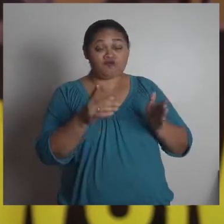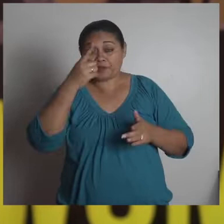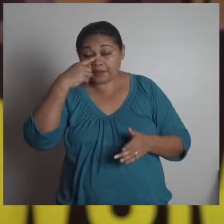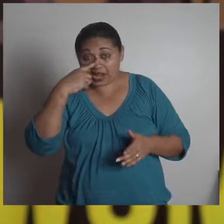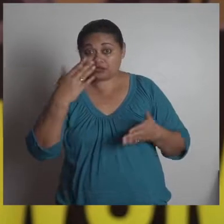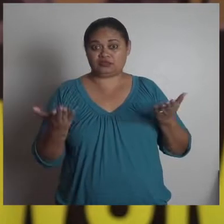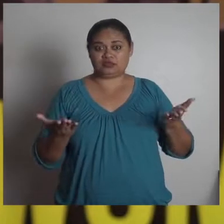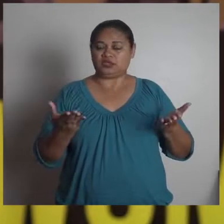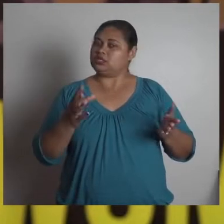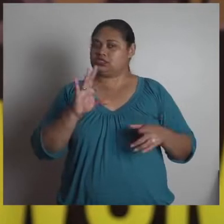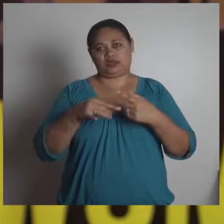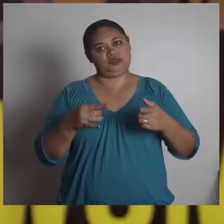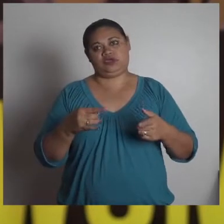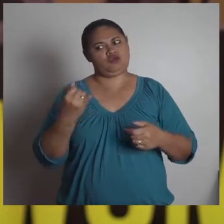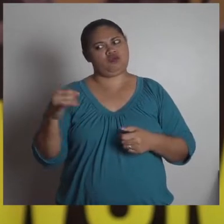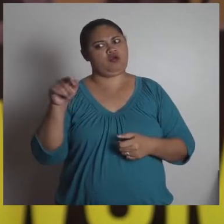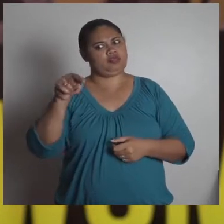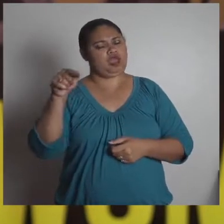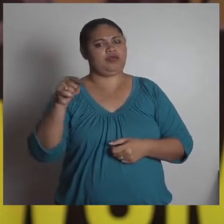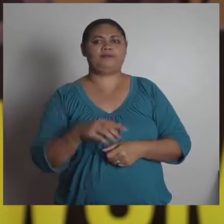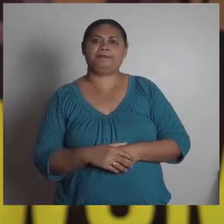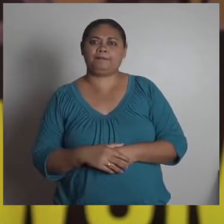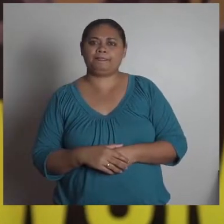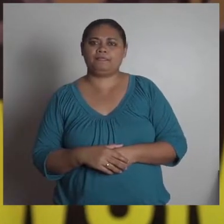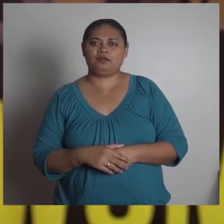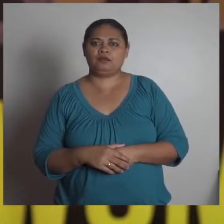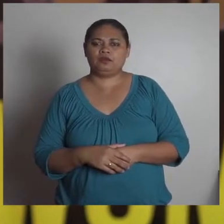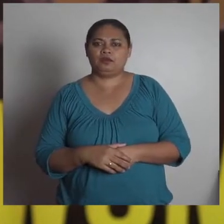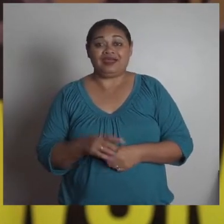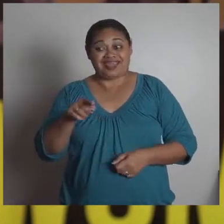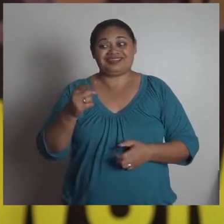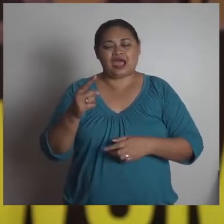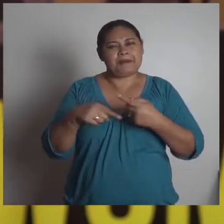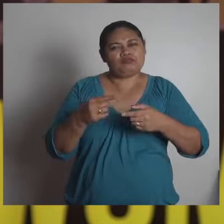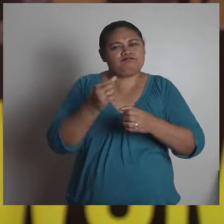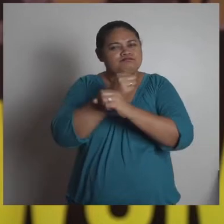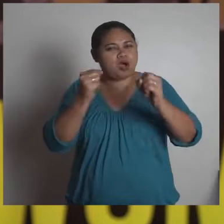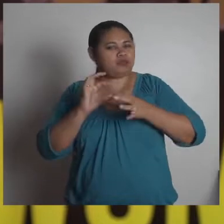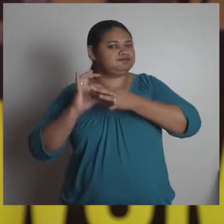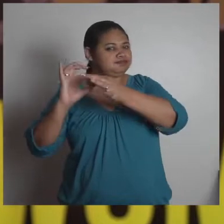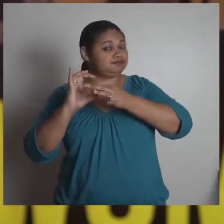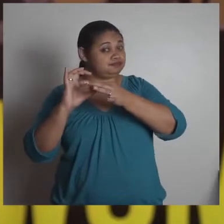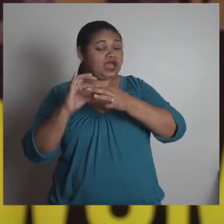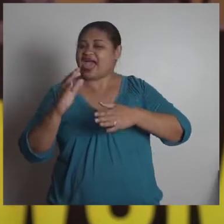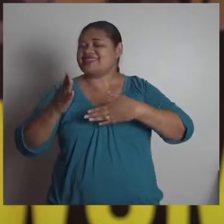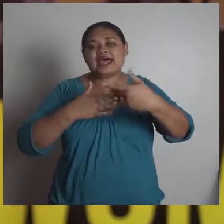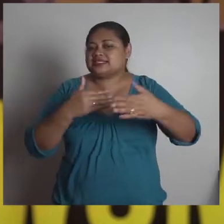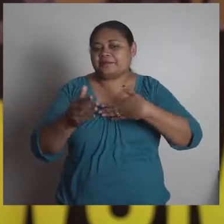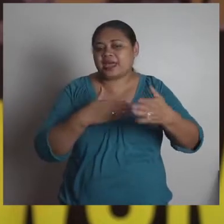but nothing is shifting for the people, then there's something very fundamentally wrong with the power relations.